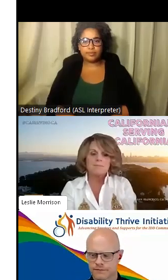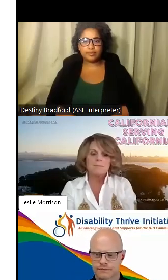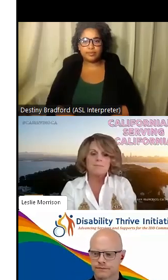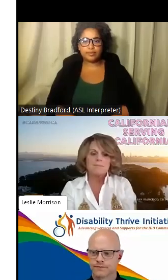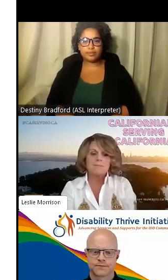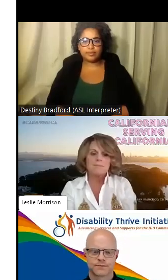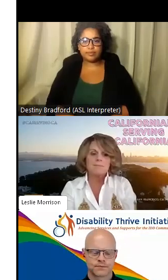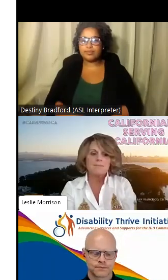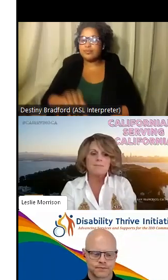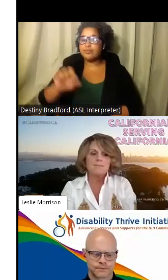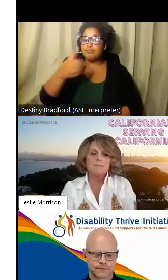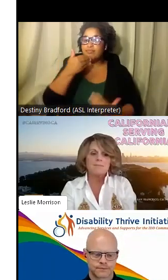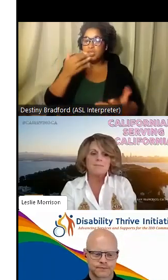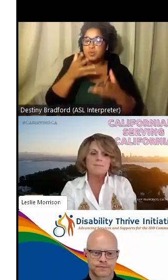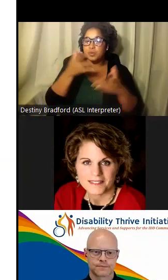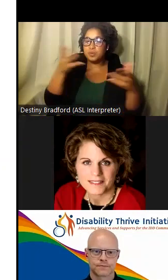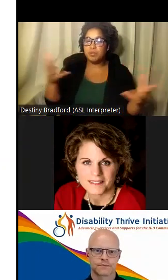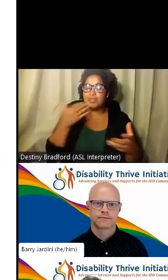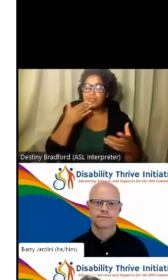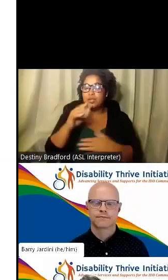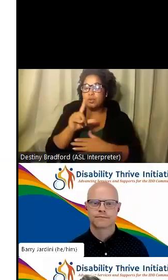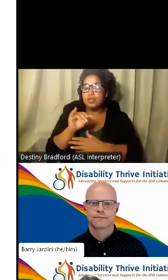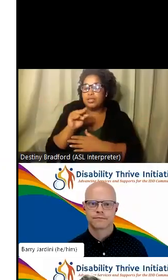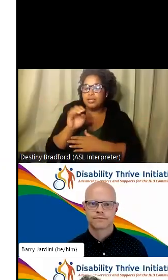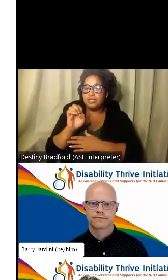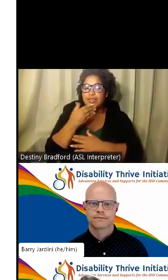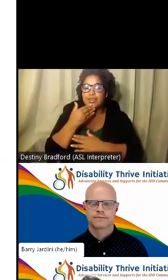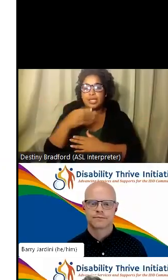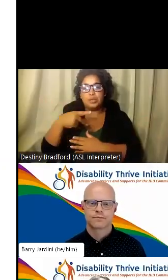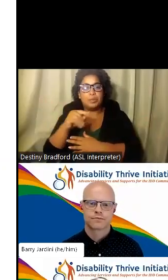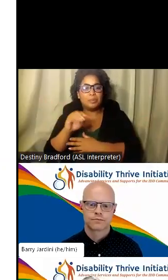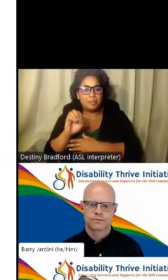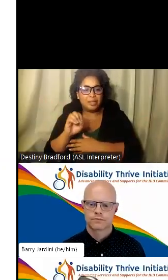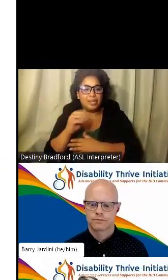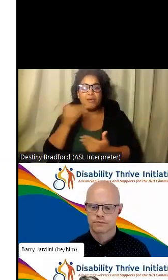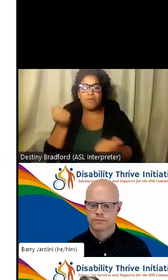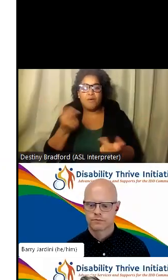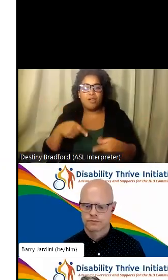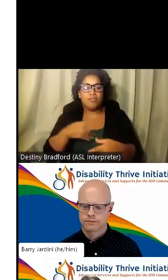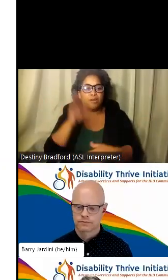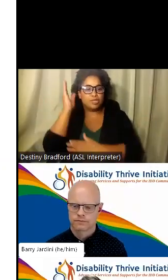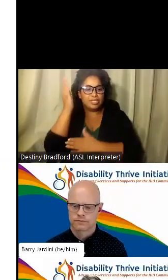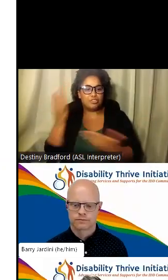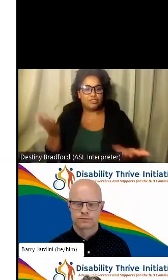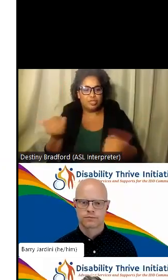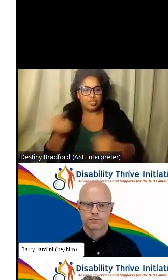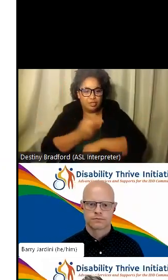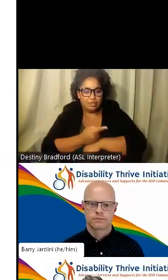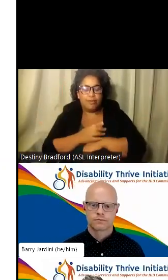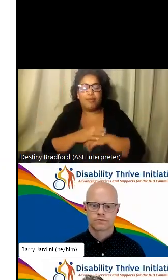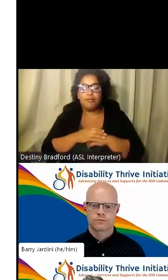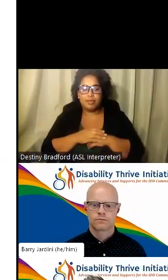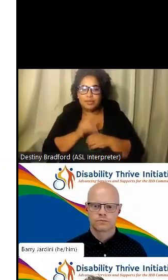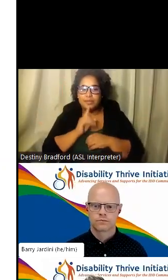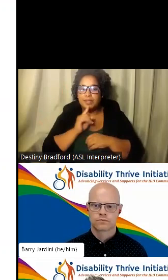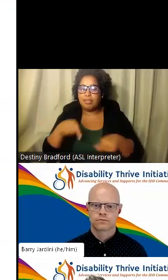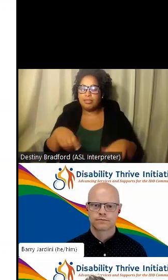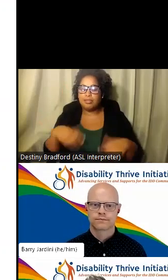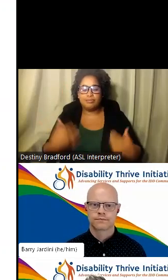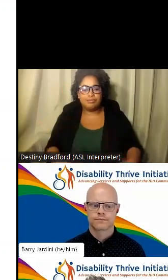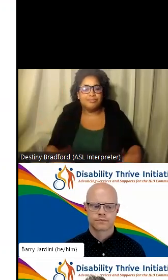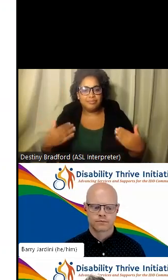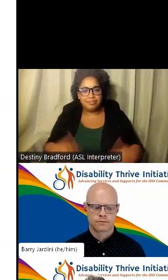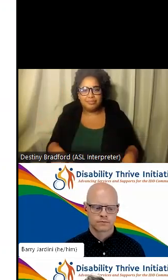Yes, thank you so much. Thank you, Leslie. Thank you, Pete. And thank you to all of our presenters here today. This is such